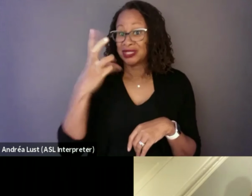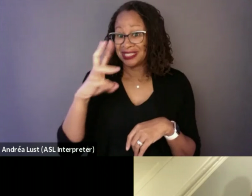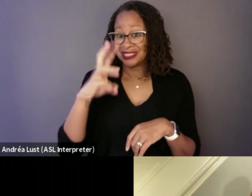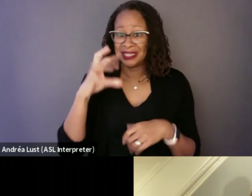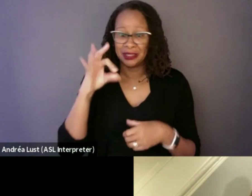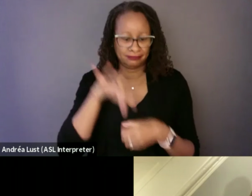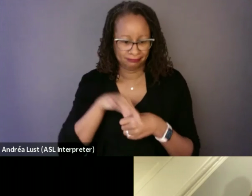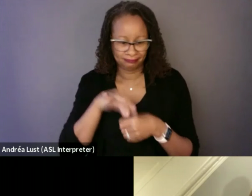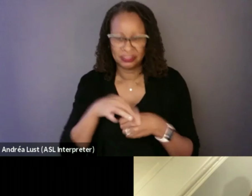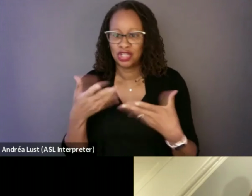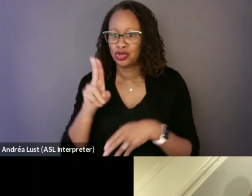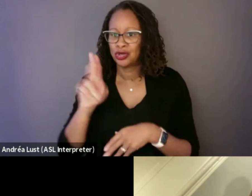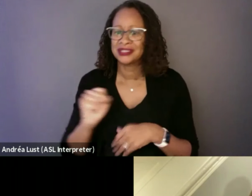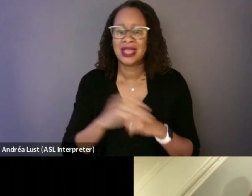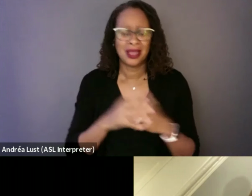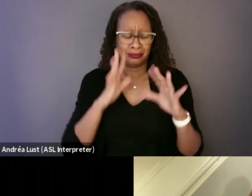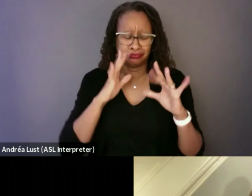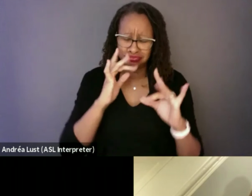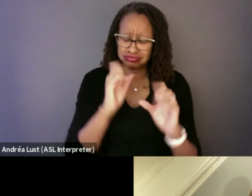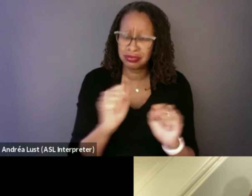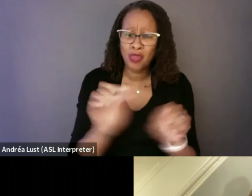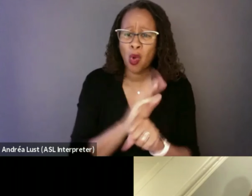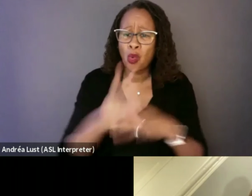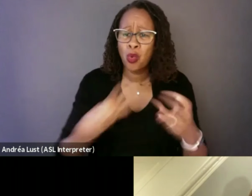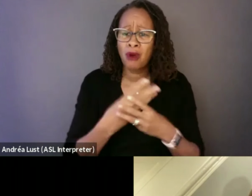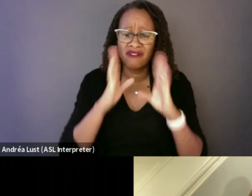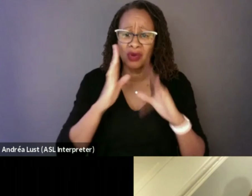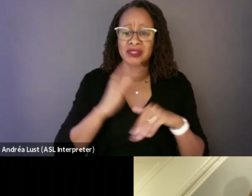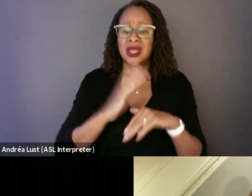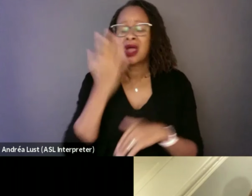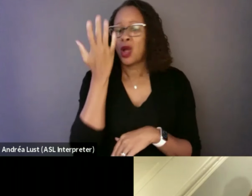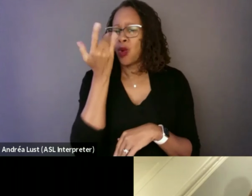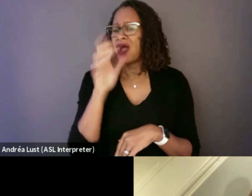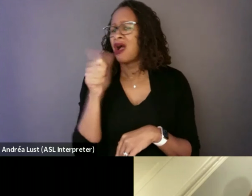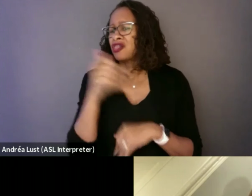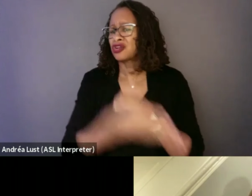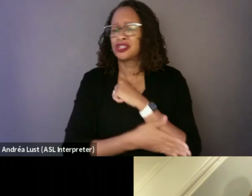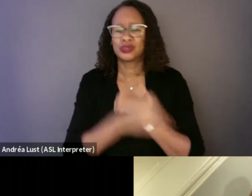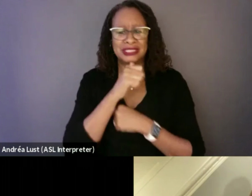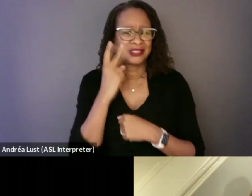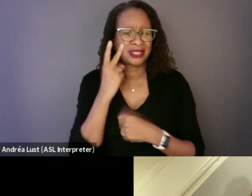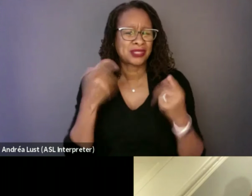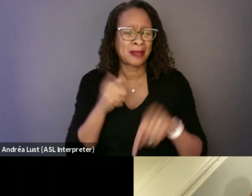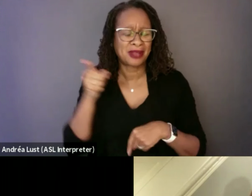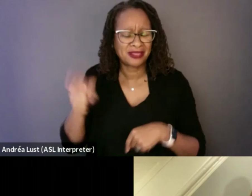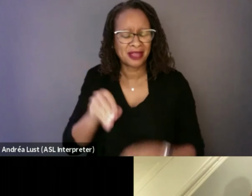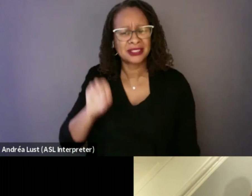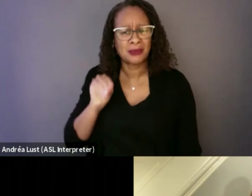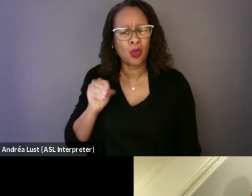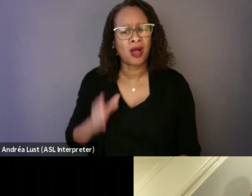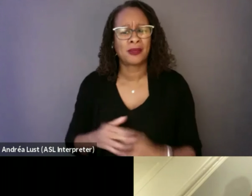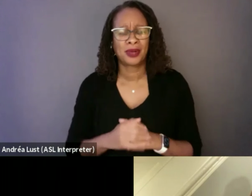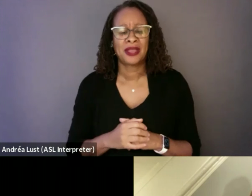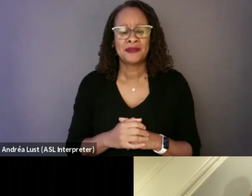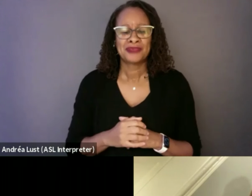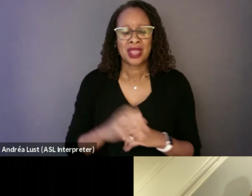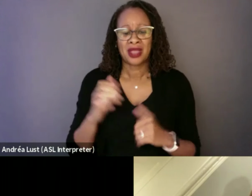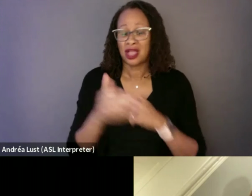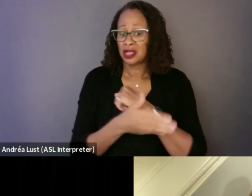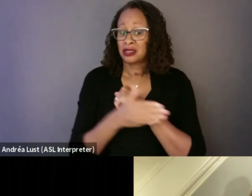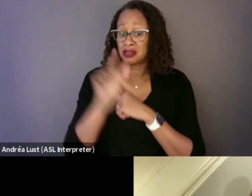why other countries weren't seeing what was going on in Zimbabwe? Because, you know, governments in other countries intervene in a